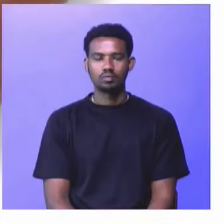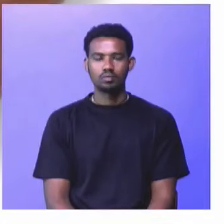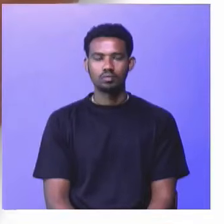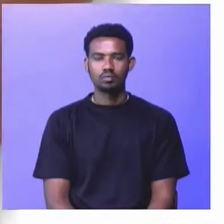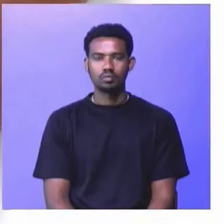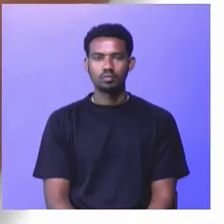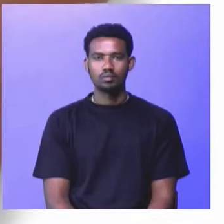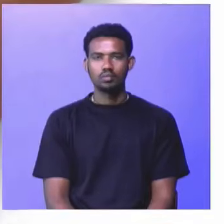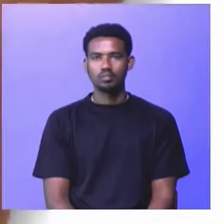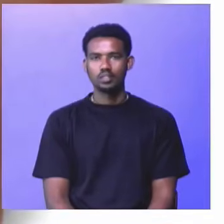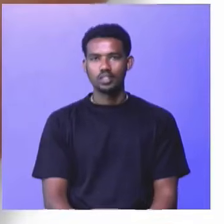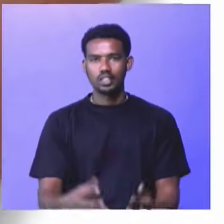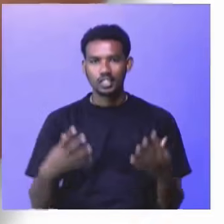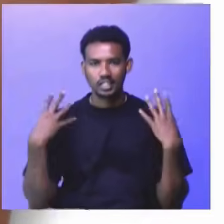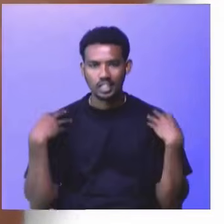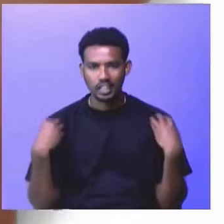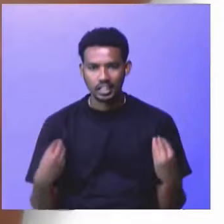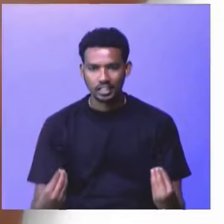self-introduction.